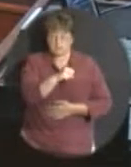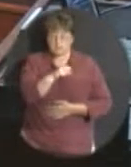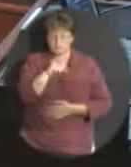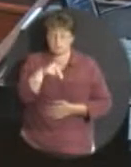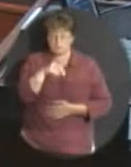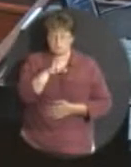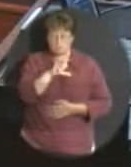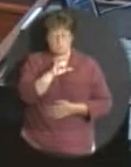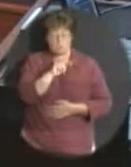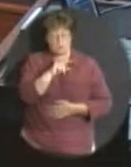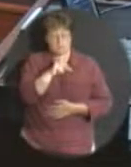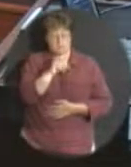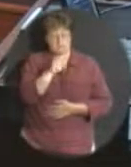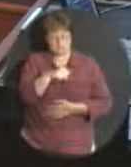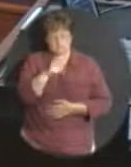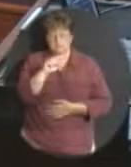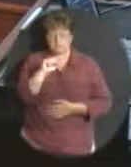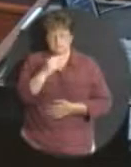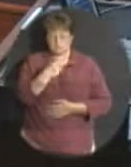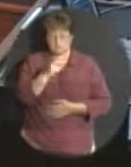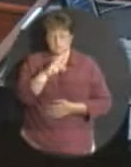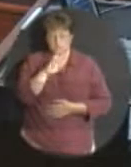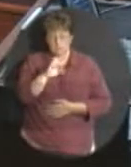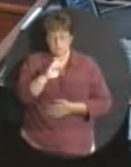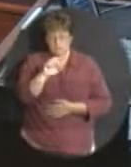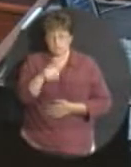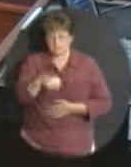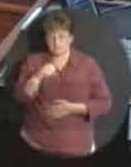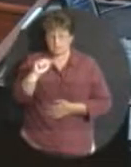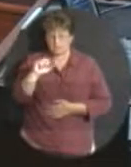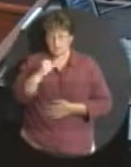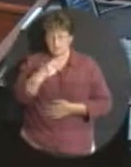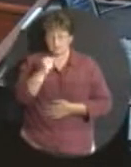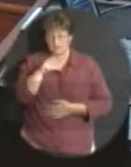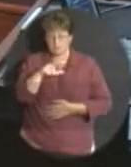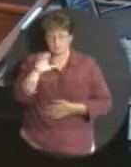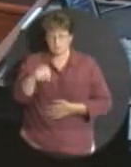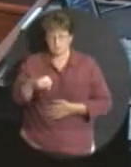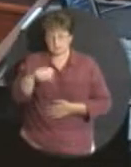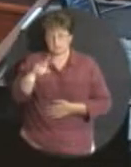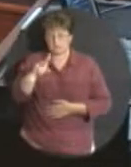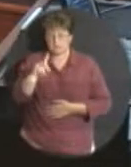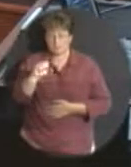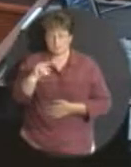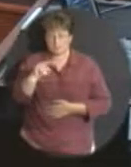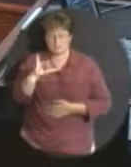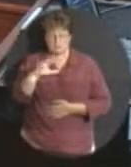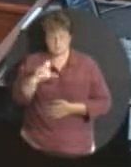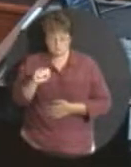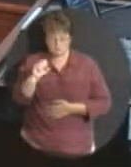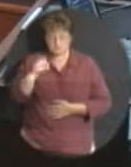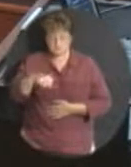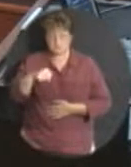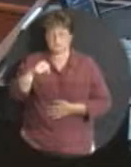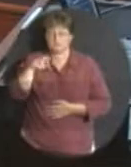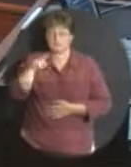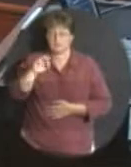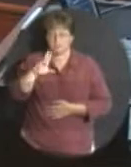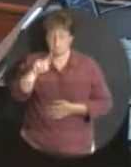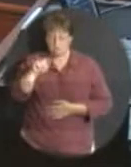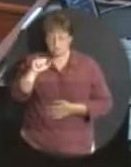Yes. Mr. Scheer? Yes. Ms. Ashley? Yes. Dr. Daniels? Yes. Mrs. Felter? Yes. Mrs. Martin? Yes.